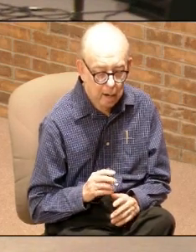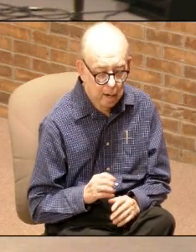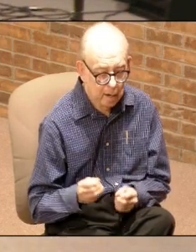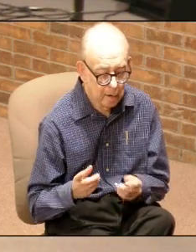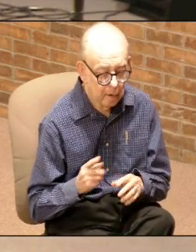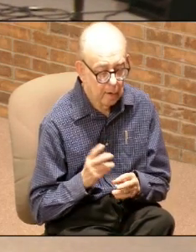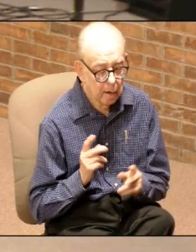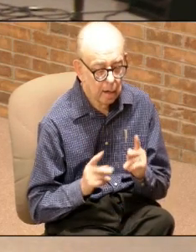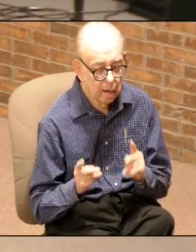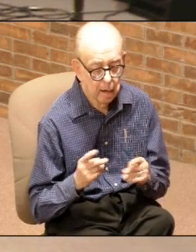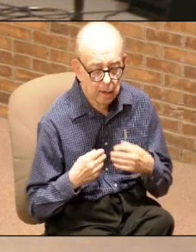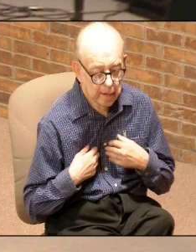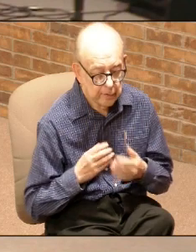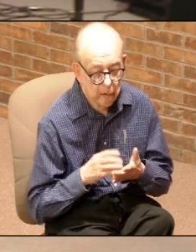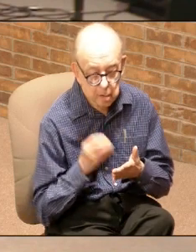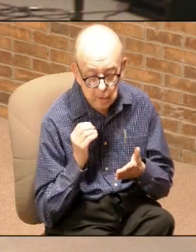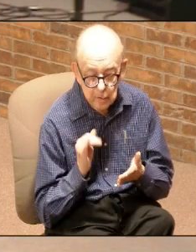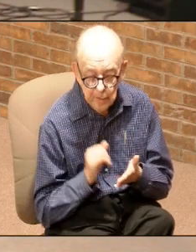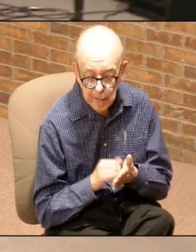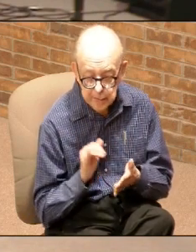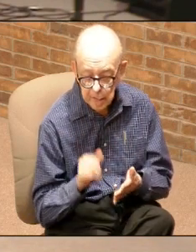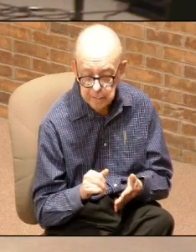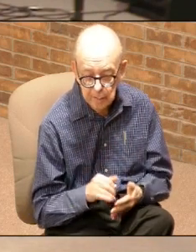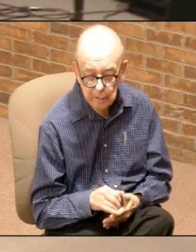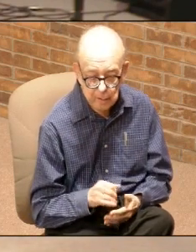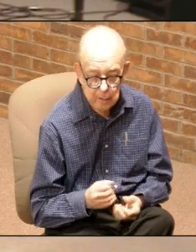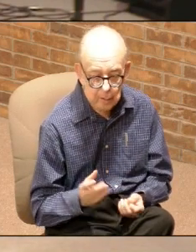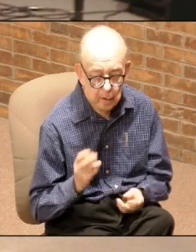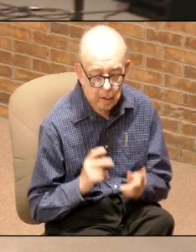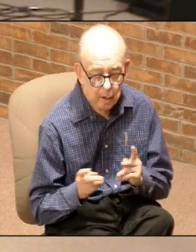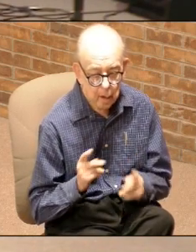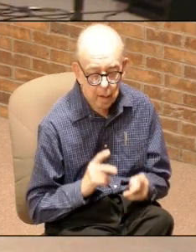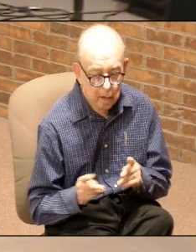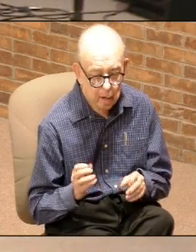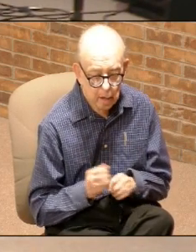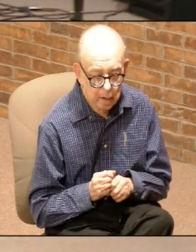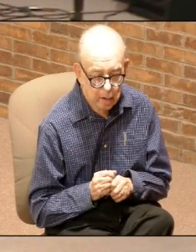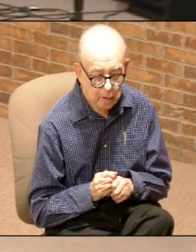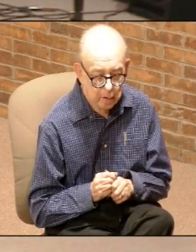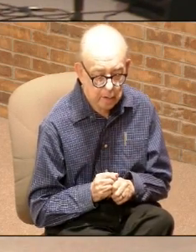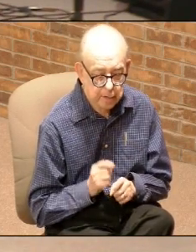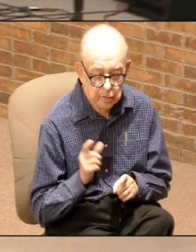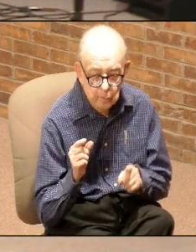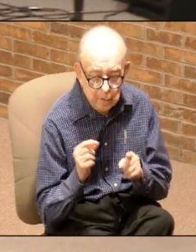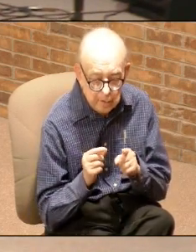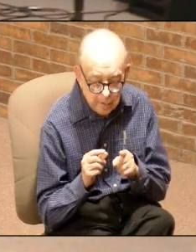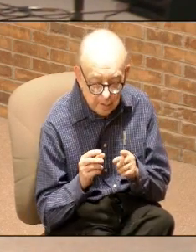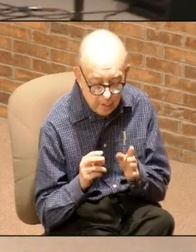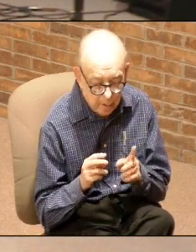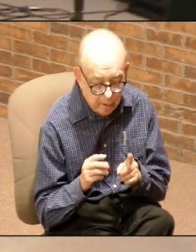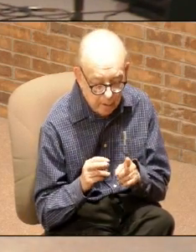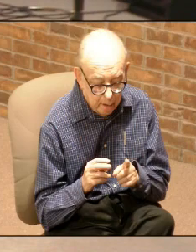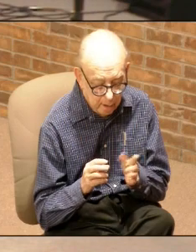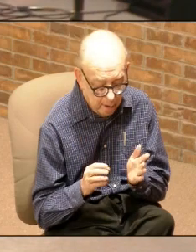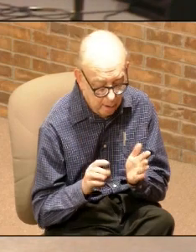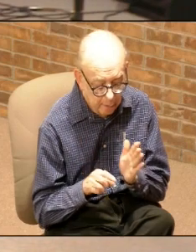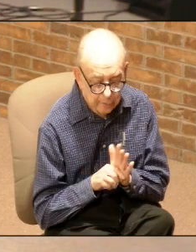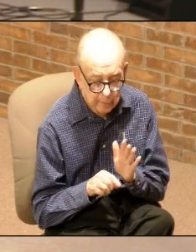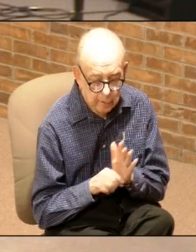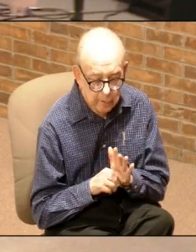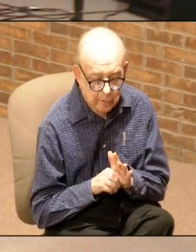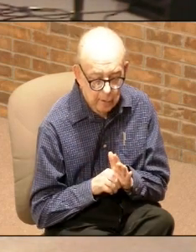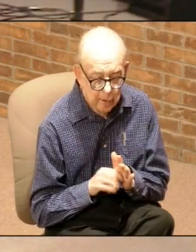And a lot of people have not learned that. A lot of people have got this one verse, and this is their